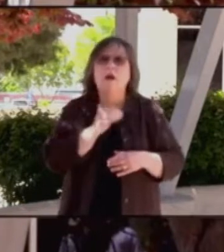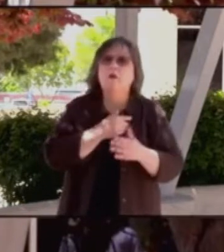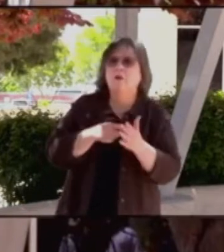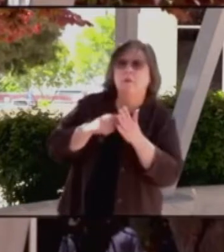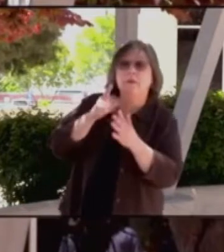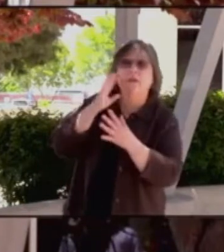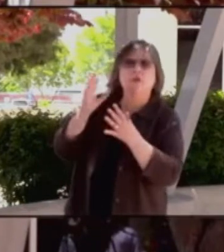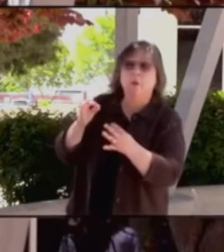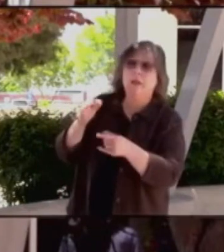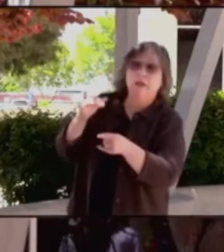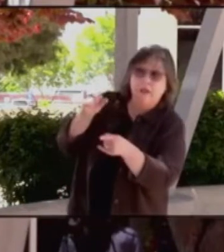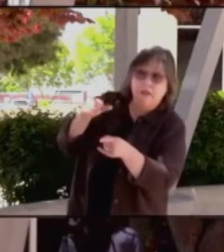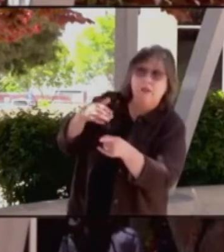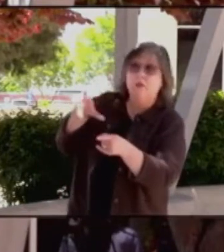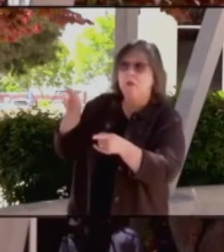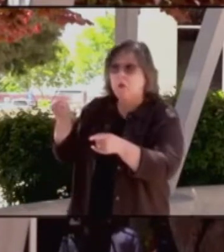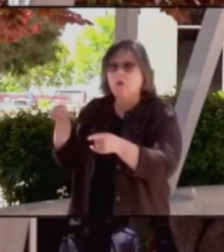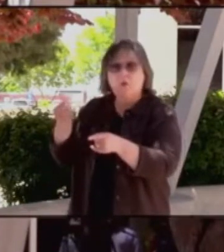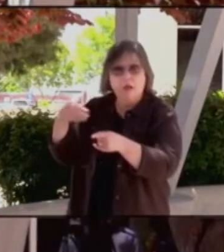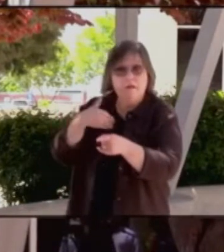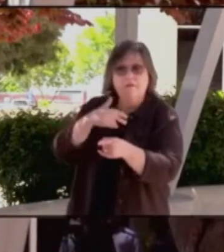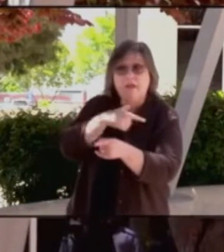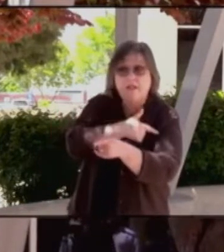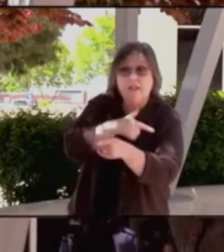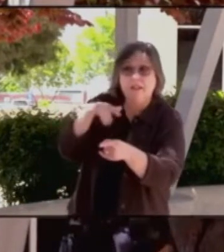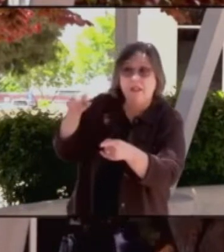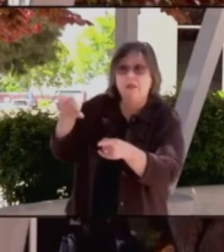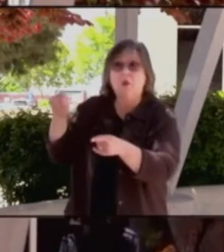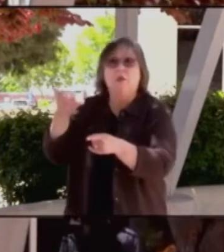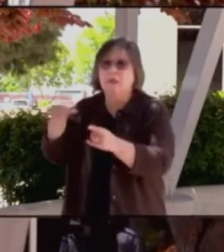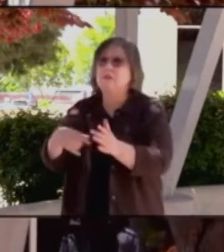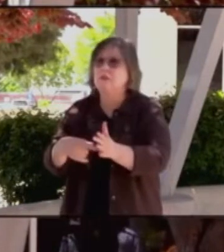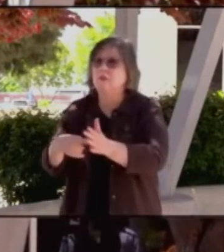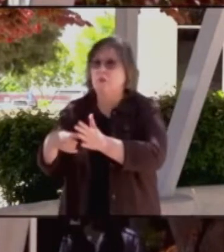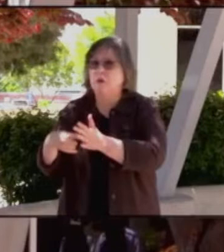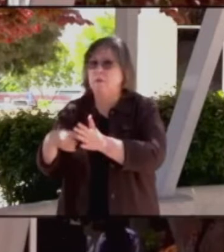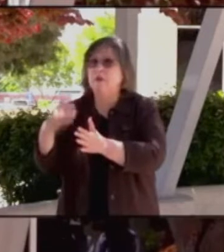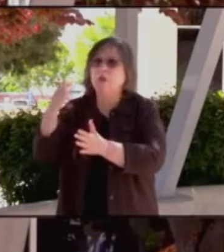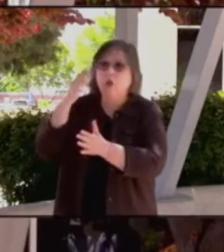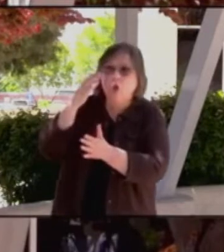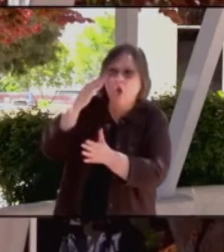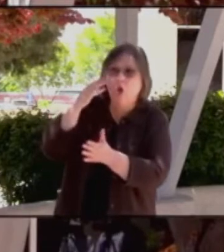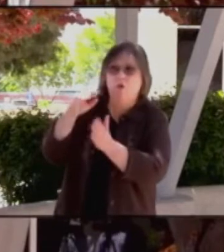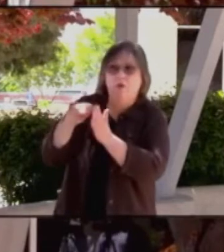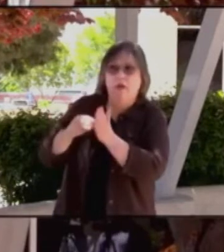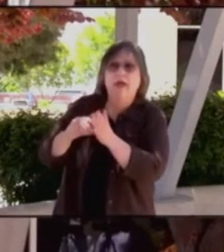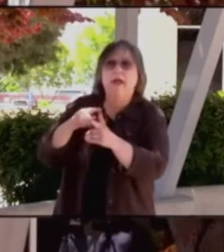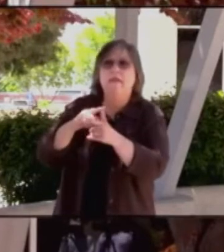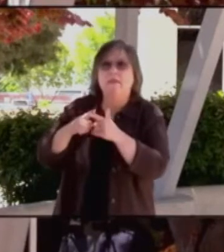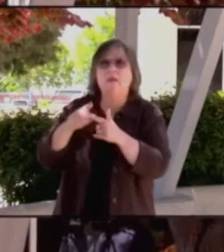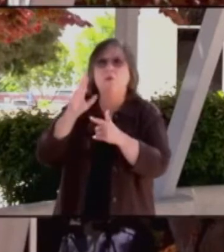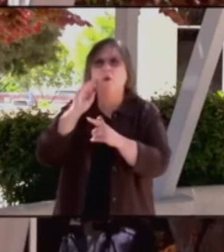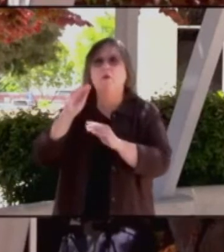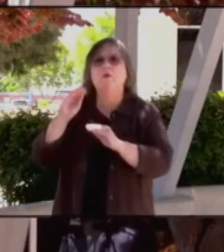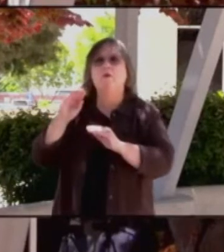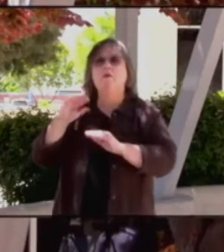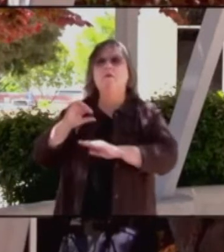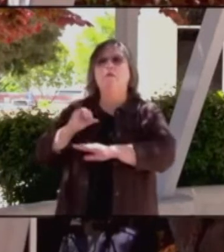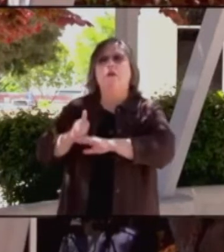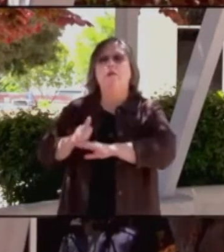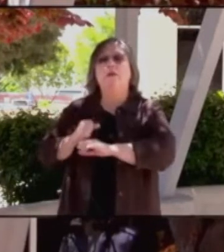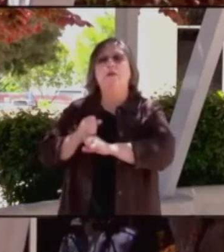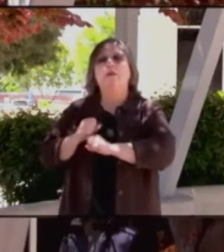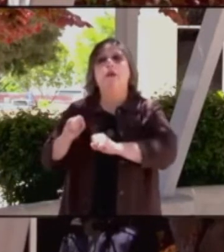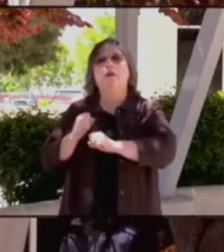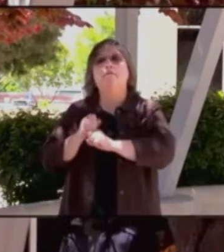people's vaccination status, and then safety rules are in place accordingly. But there's not a mandate